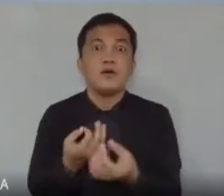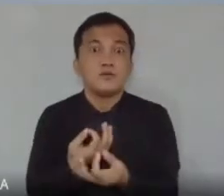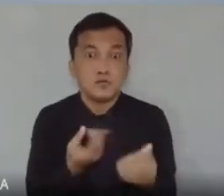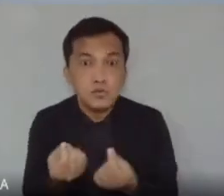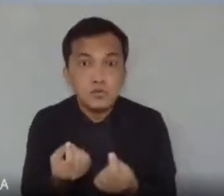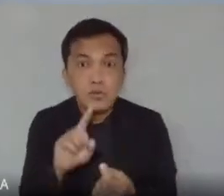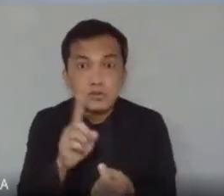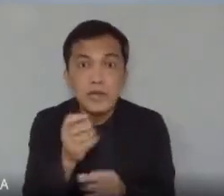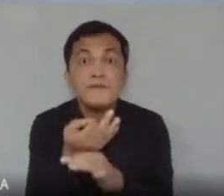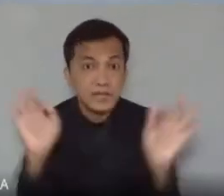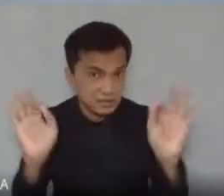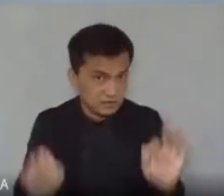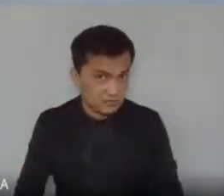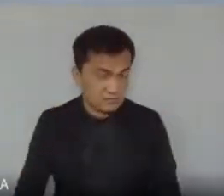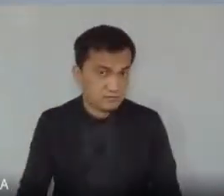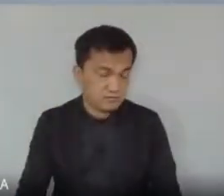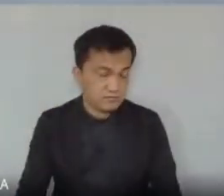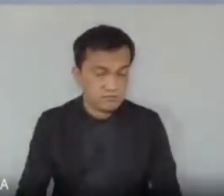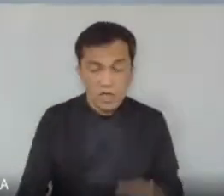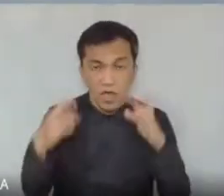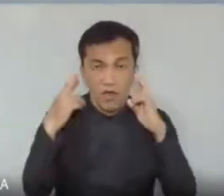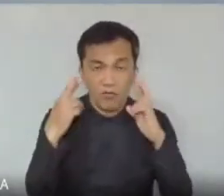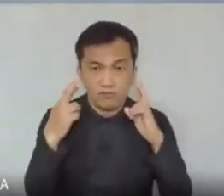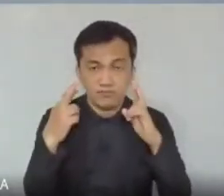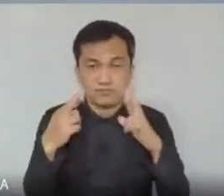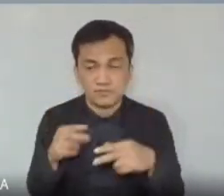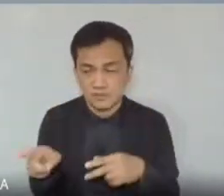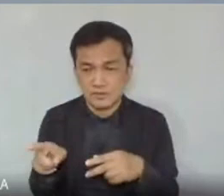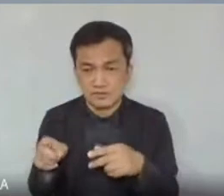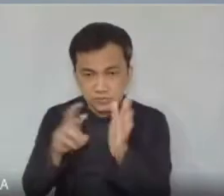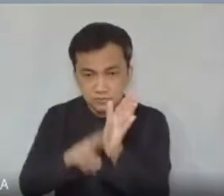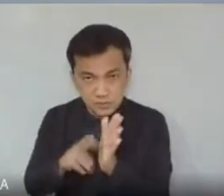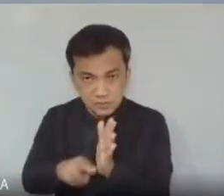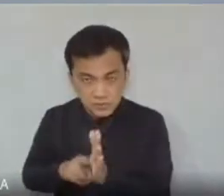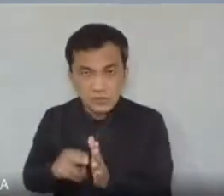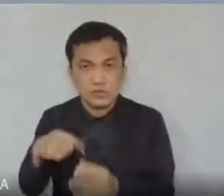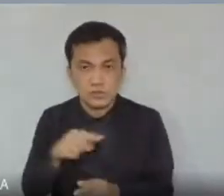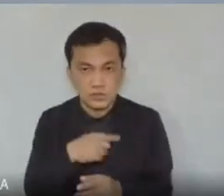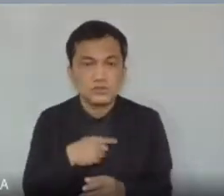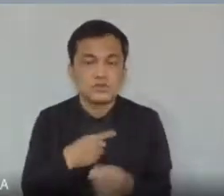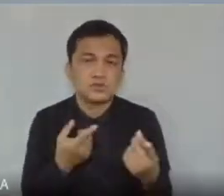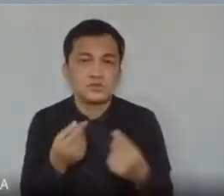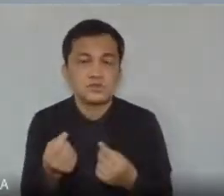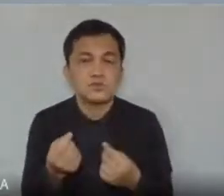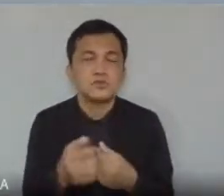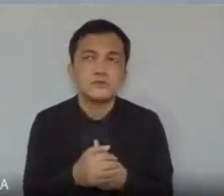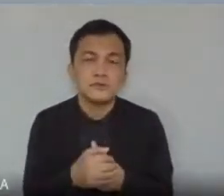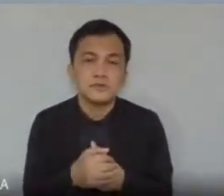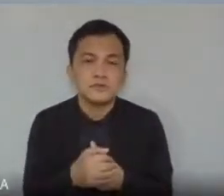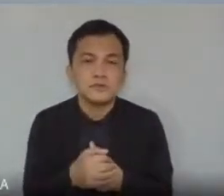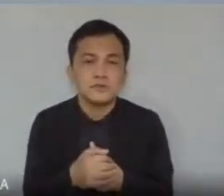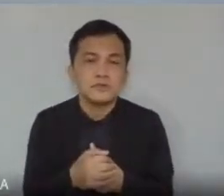probably give our doctors a certificate just to make them qualified to be telemedicine doctors. And